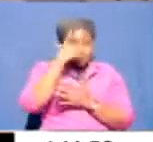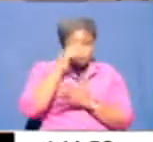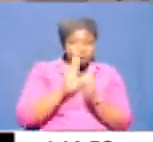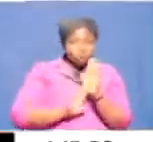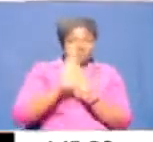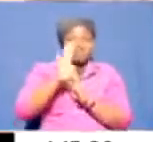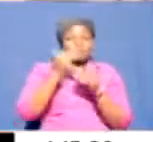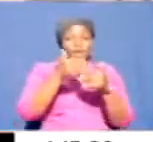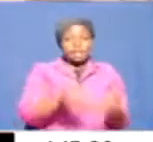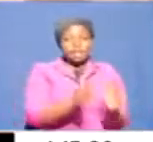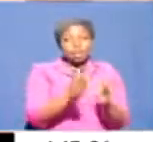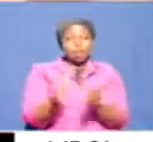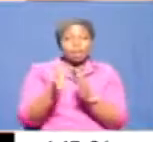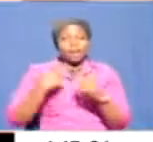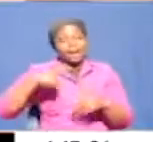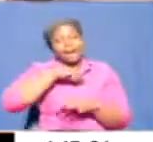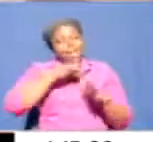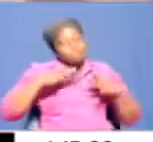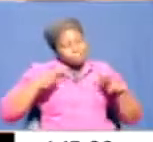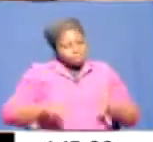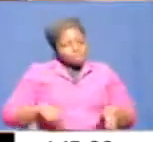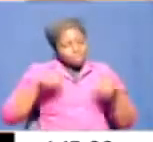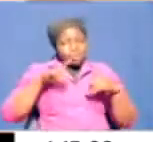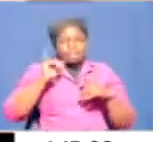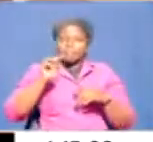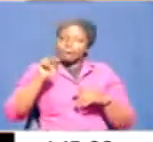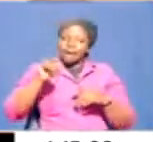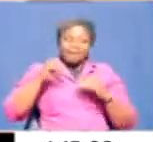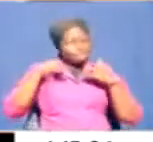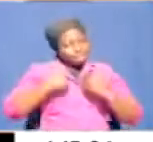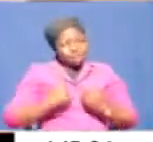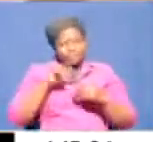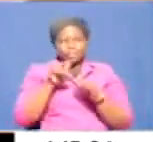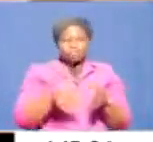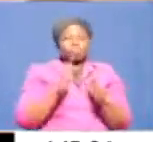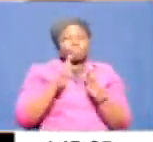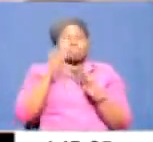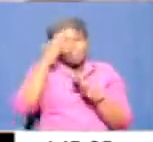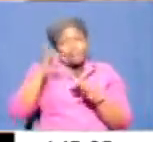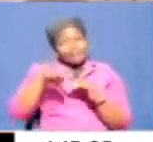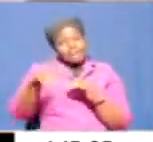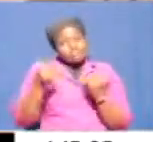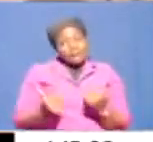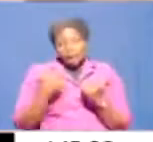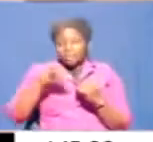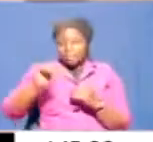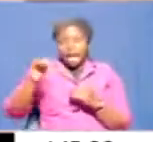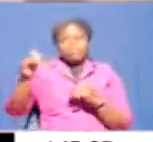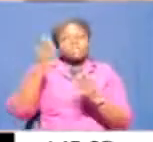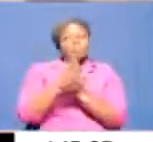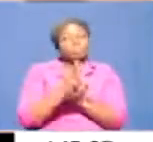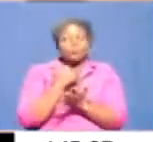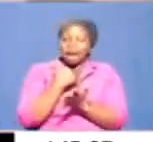wa Imani House, tumechoka na hii barabara. Na hii barabara kwamba county imekuwa municipal na imetengewa mpaka fedha za